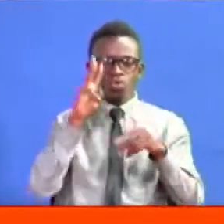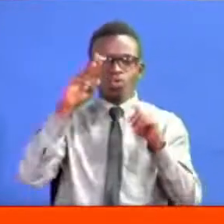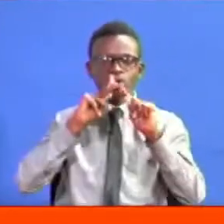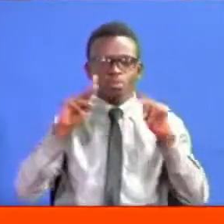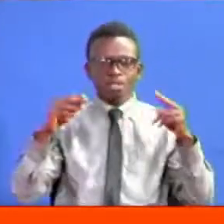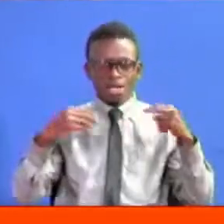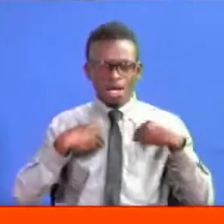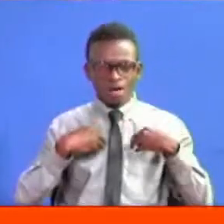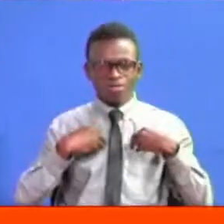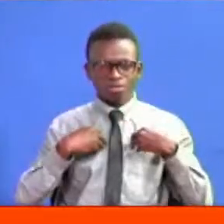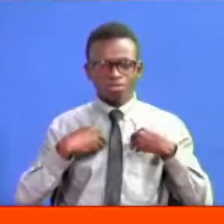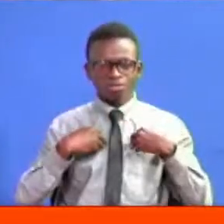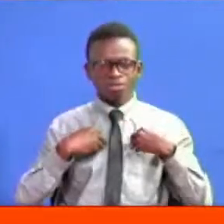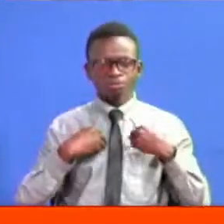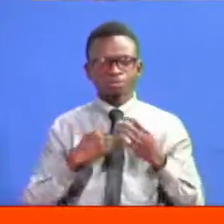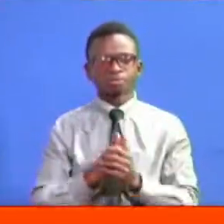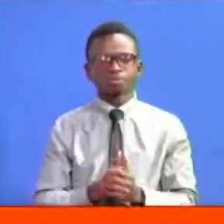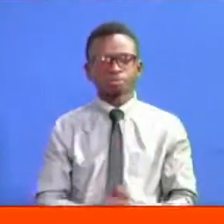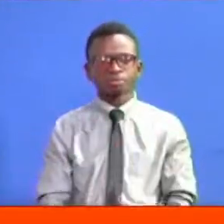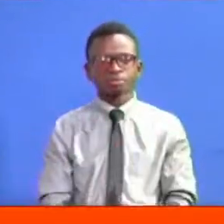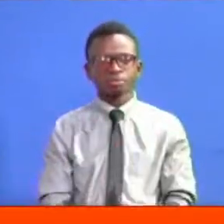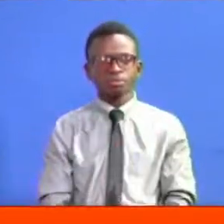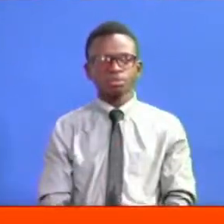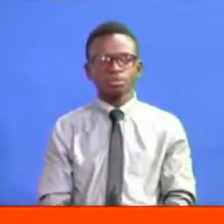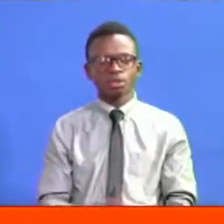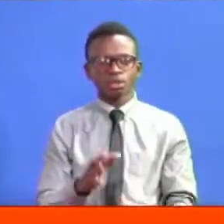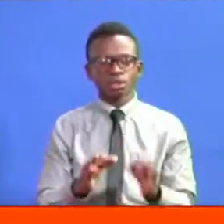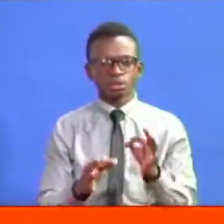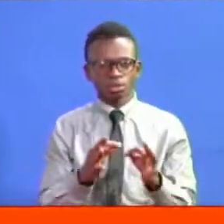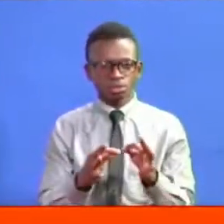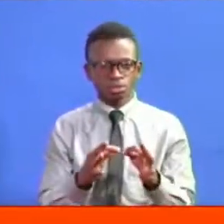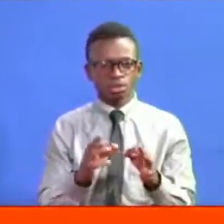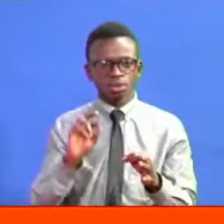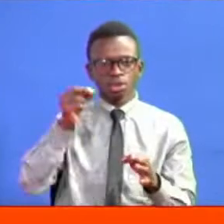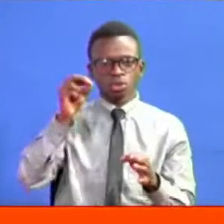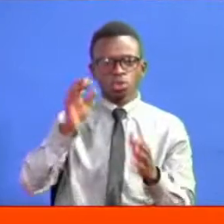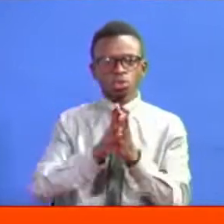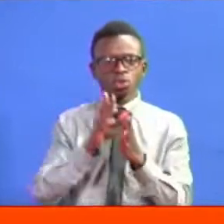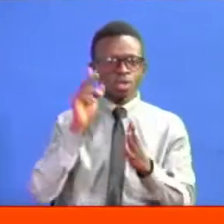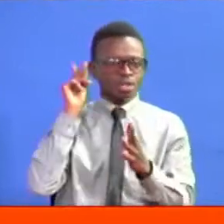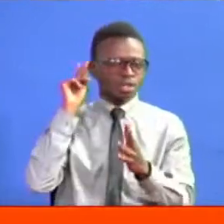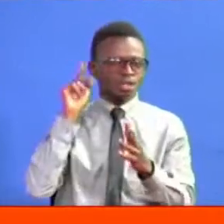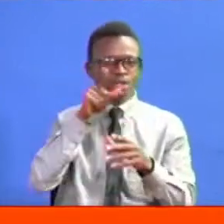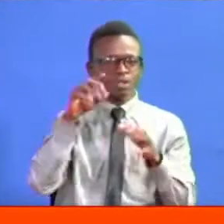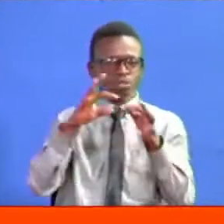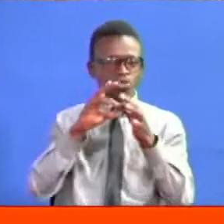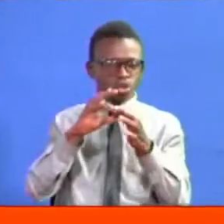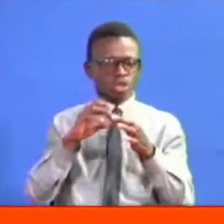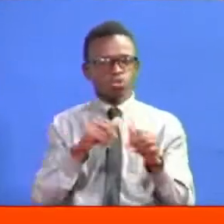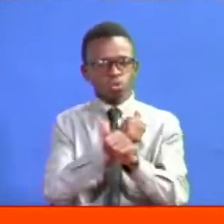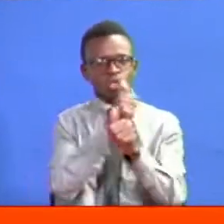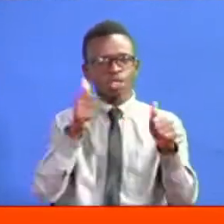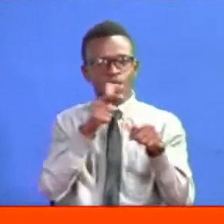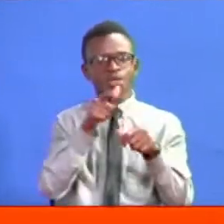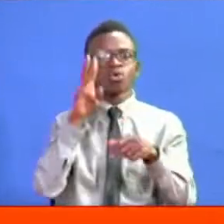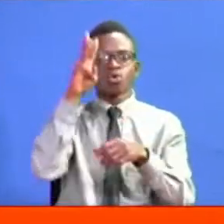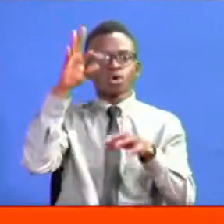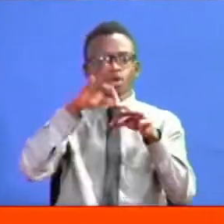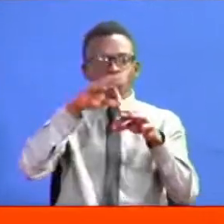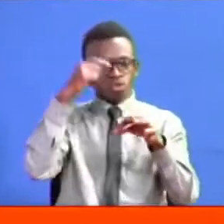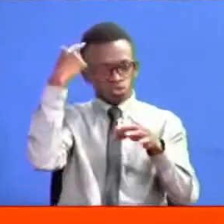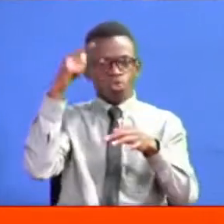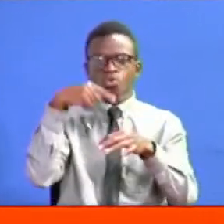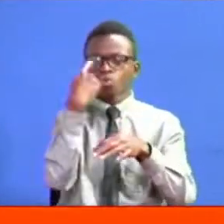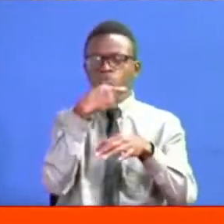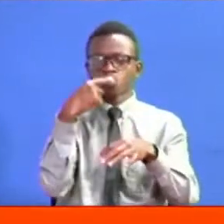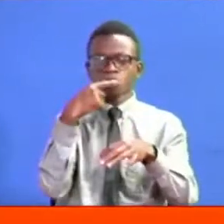are underway to undermine the elections. Wakikuyu na Wakalenjin wameshikana, wanapigia William Samoei Ruto kura,